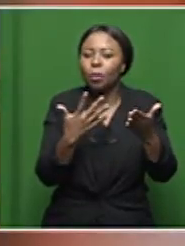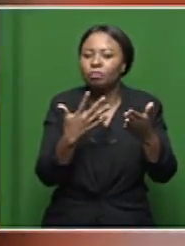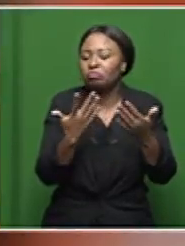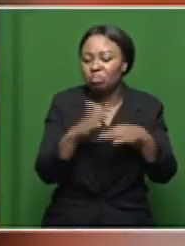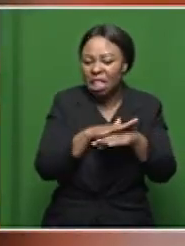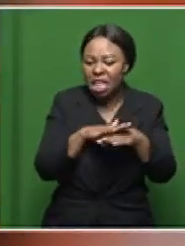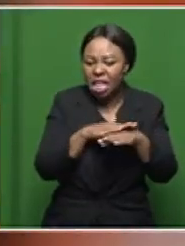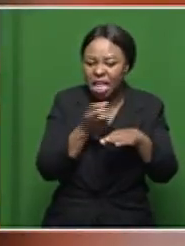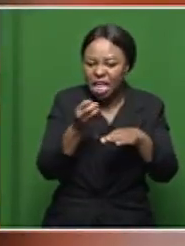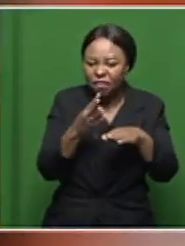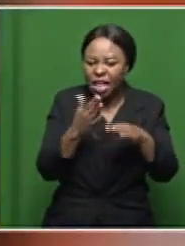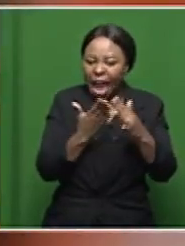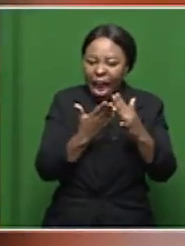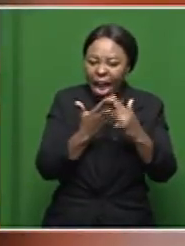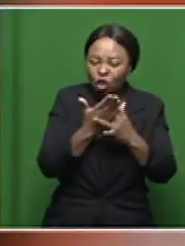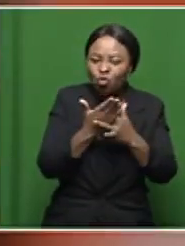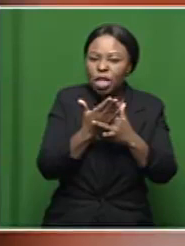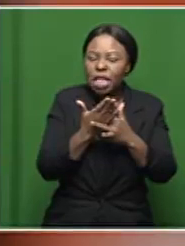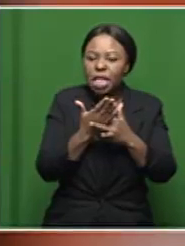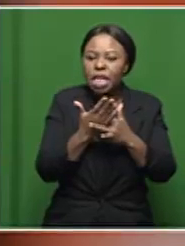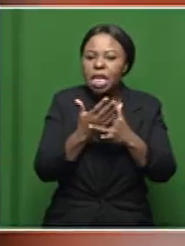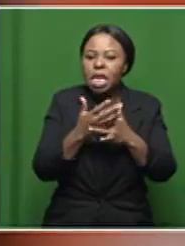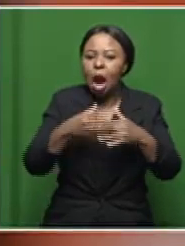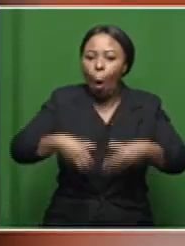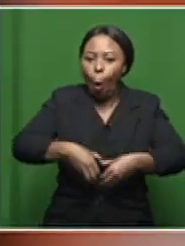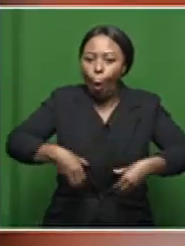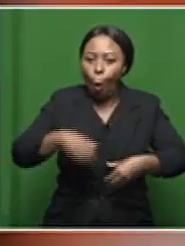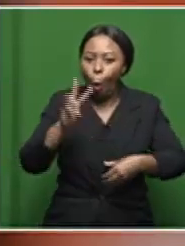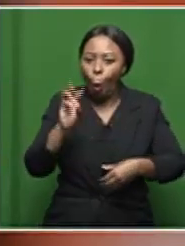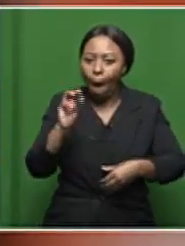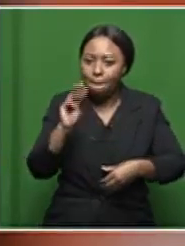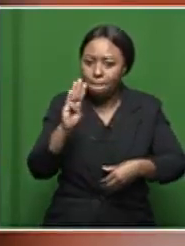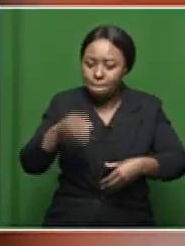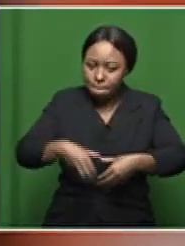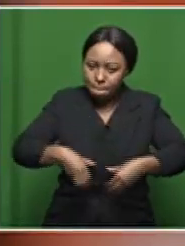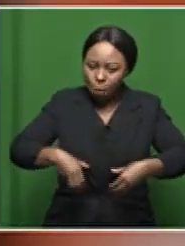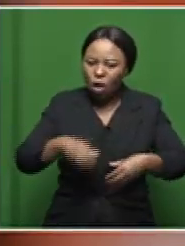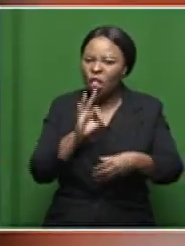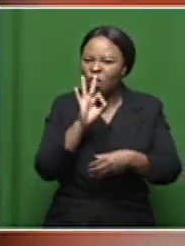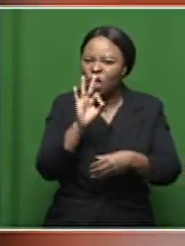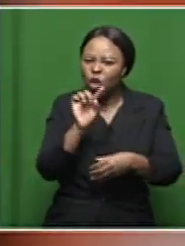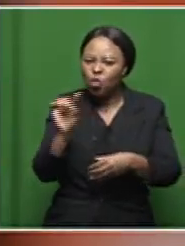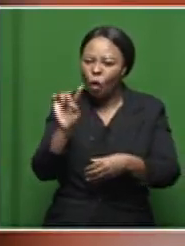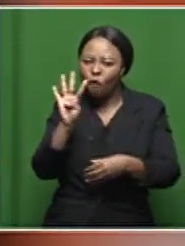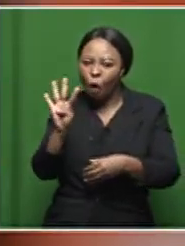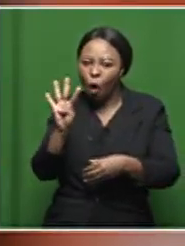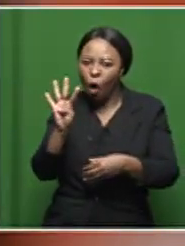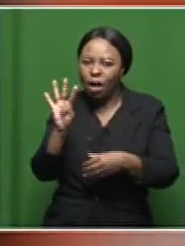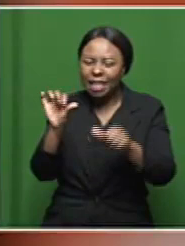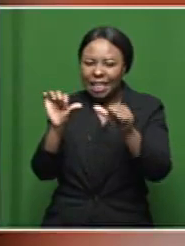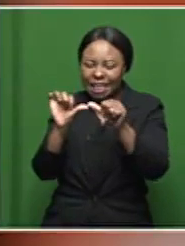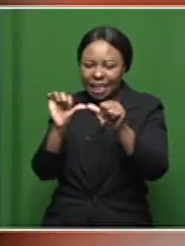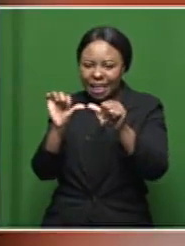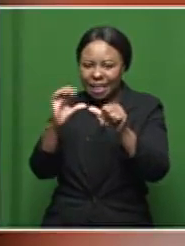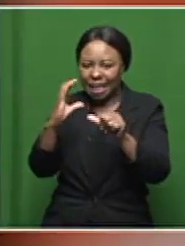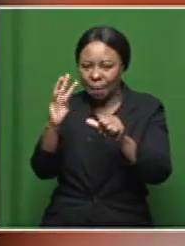basically entry into the womb. And it's about roughly 3 to 4 centimeters in length. That's the